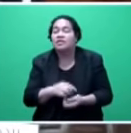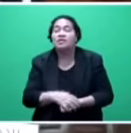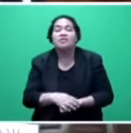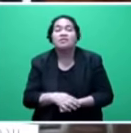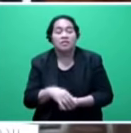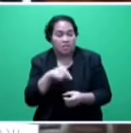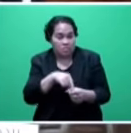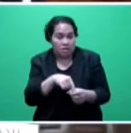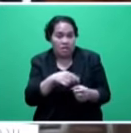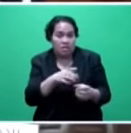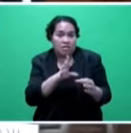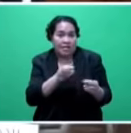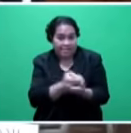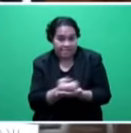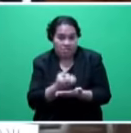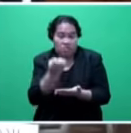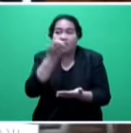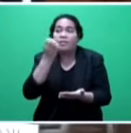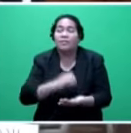sectors of the economy, all